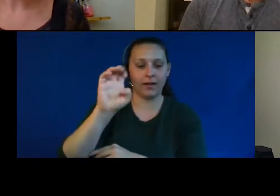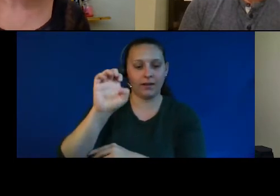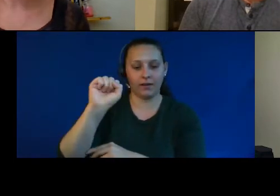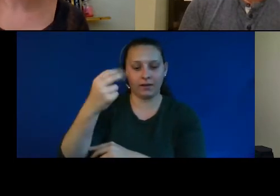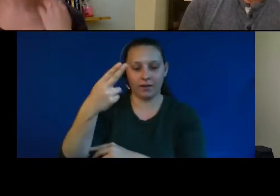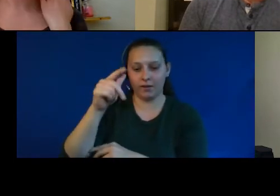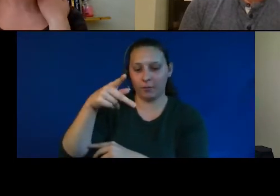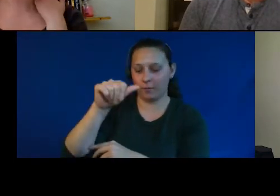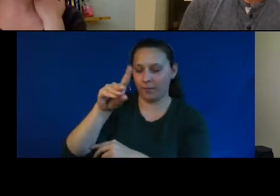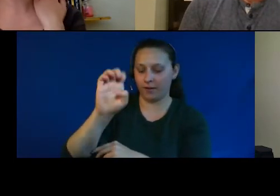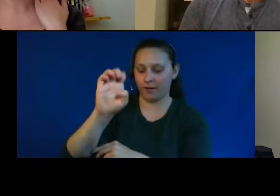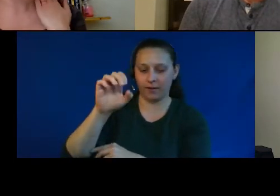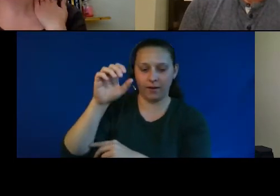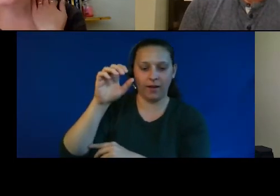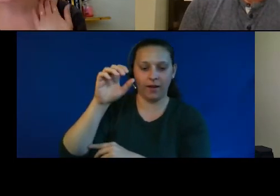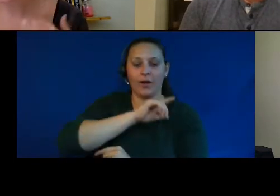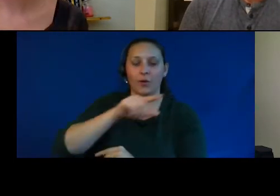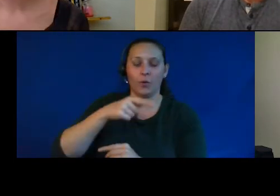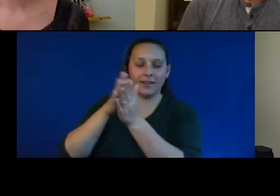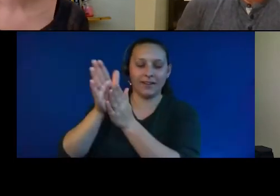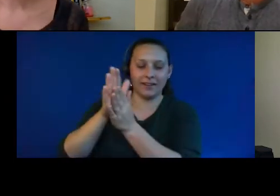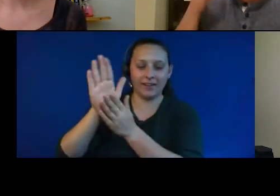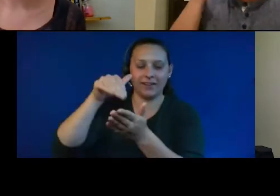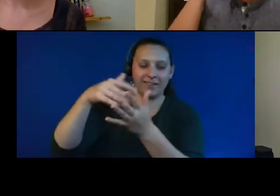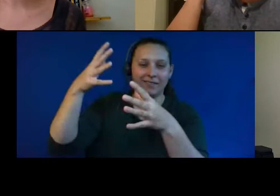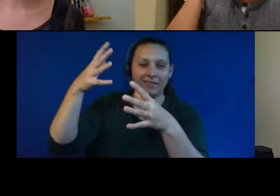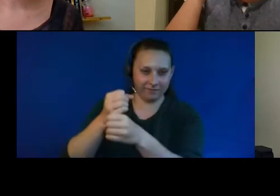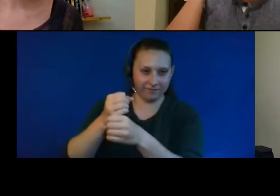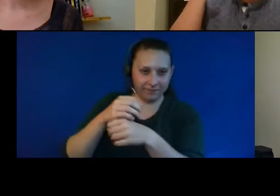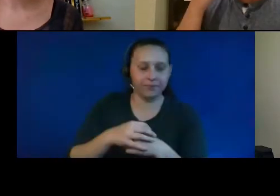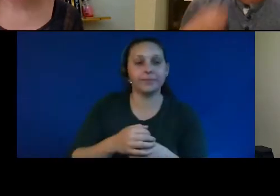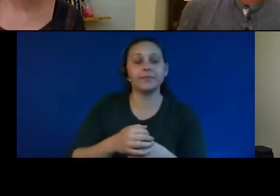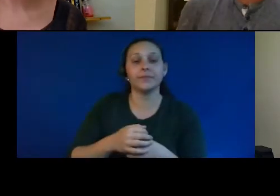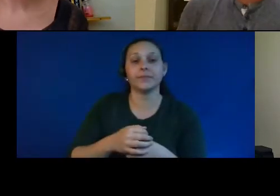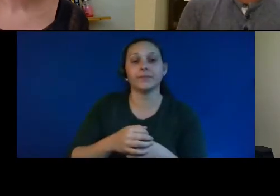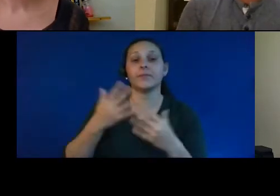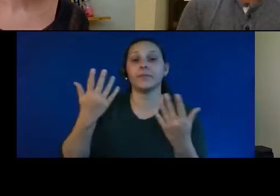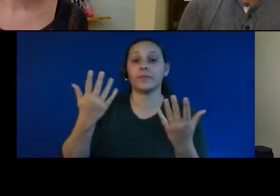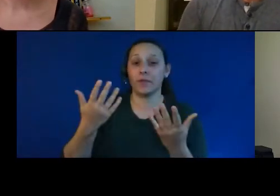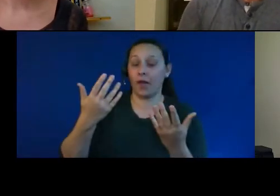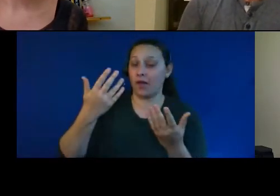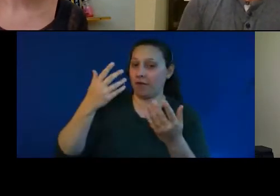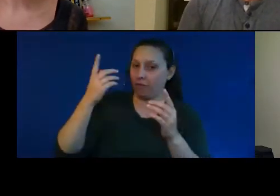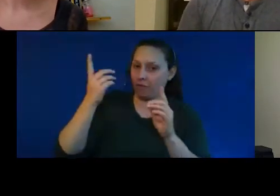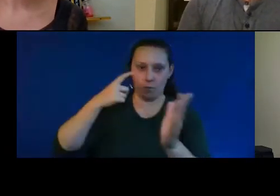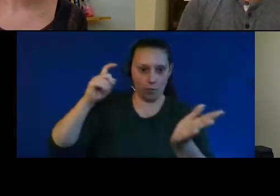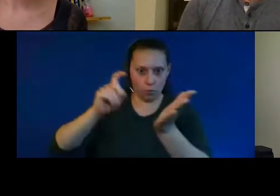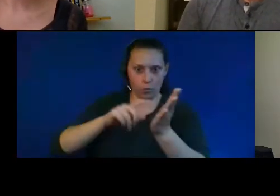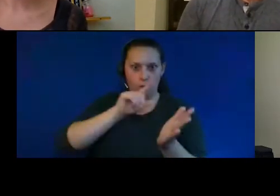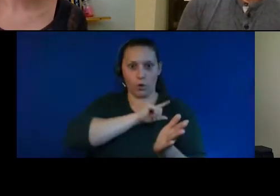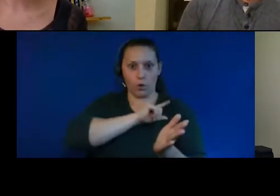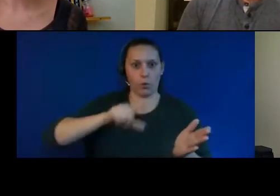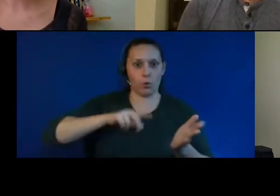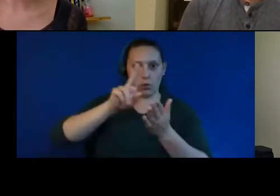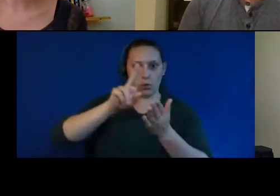So I'd just like to firstly acknowledge that Queens is situated on the